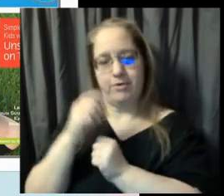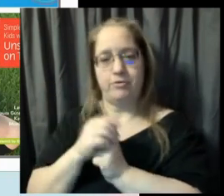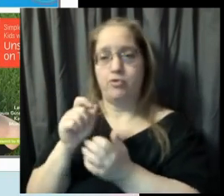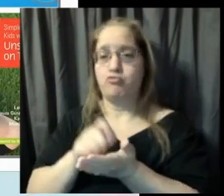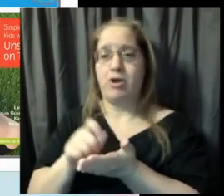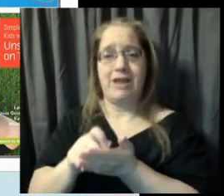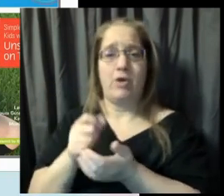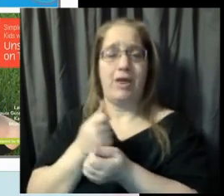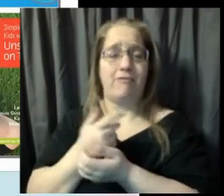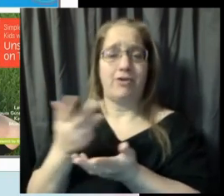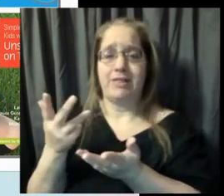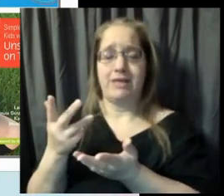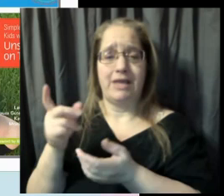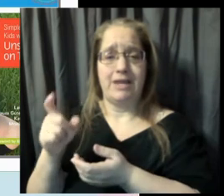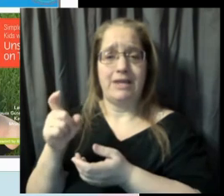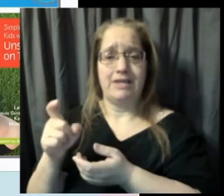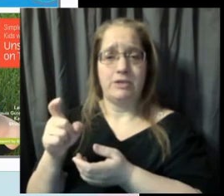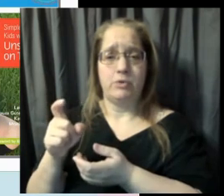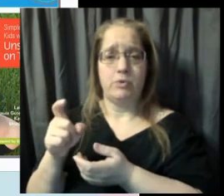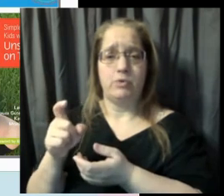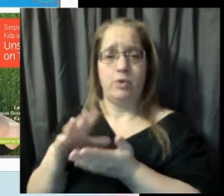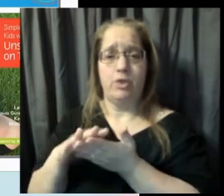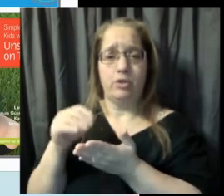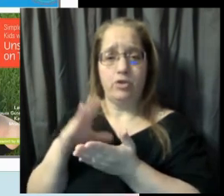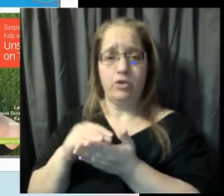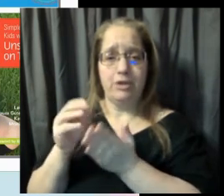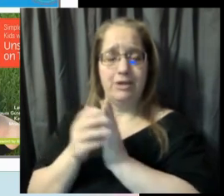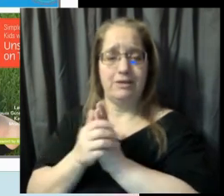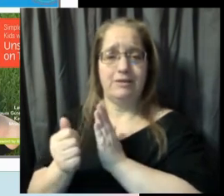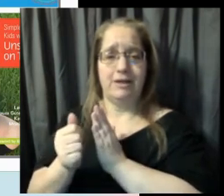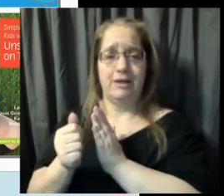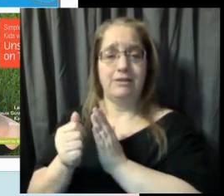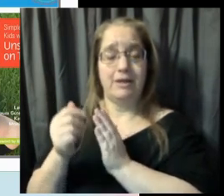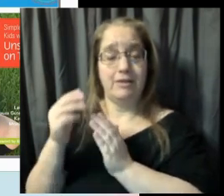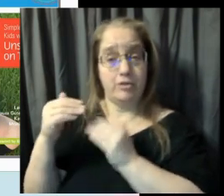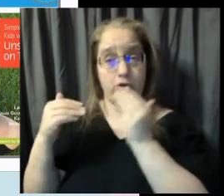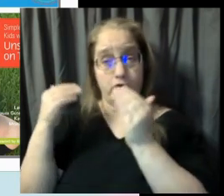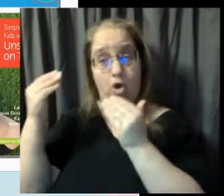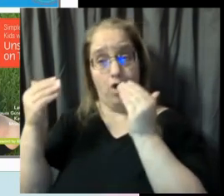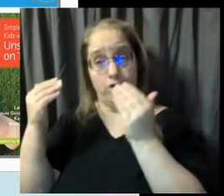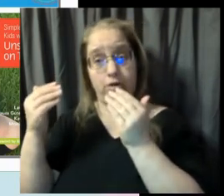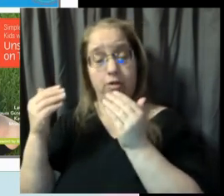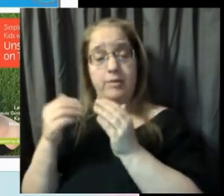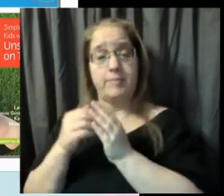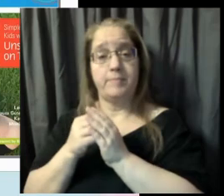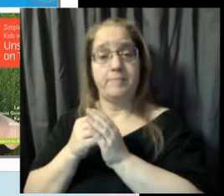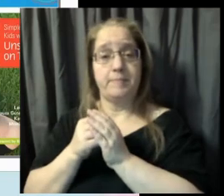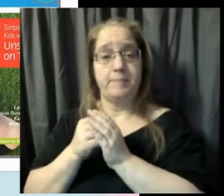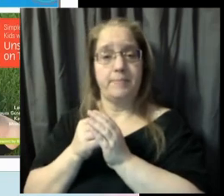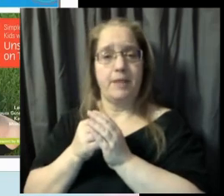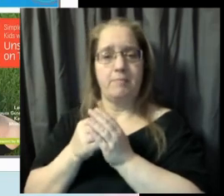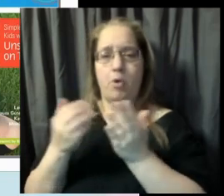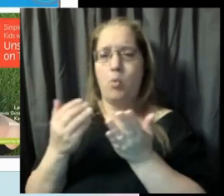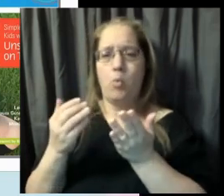And so he just writes down everything that he needs to. And so he's learning skills as he's older. What are